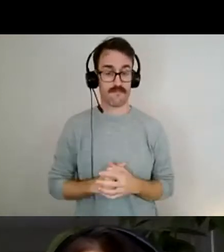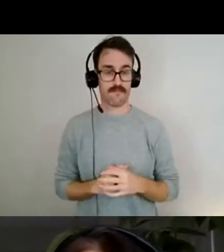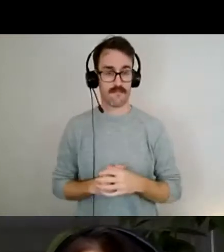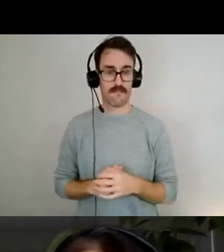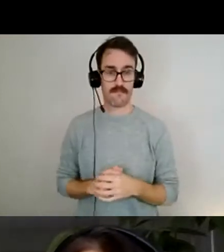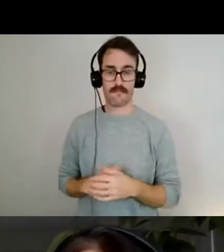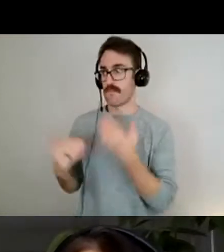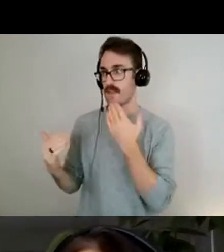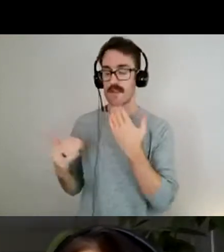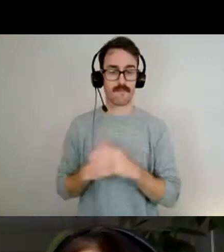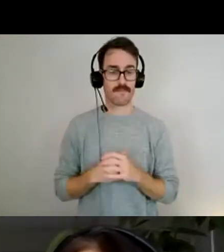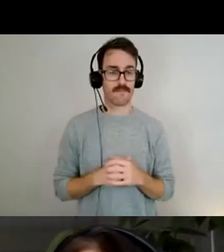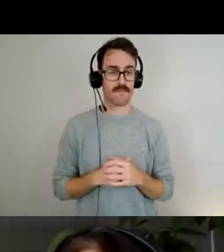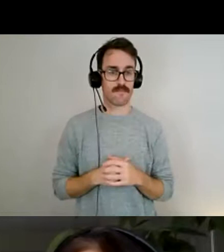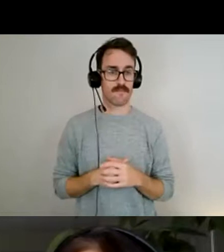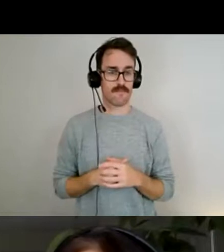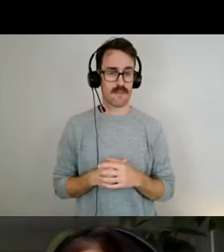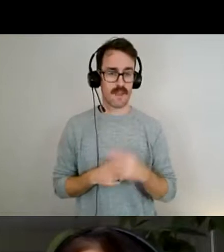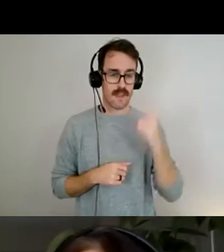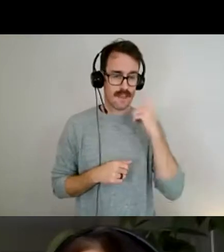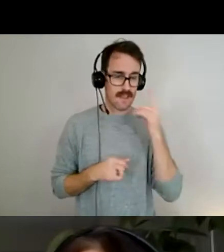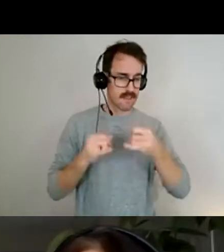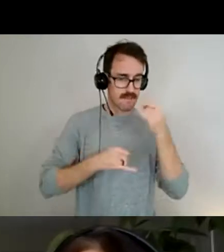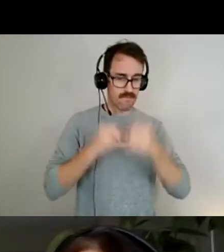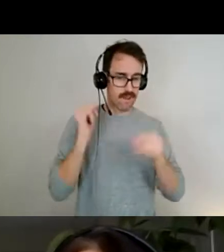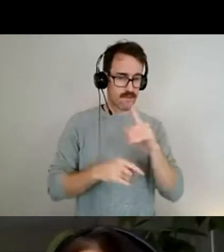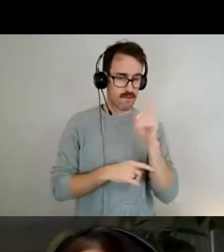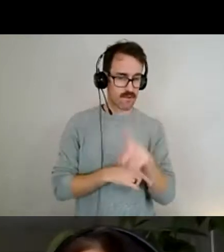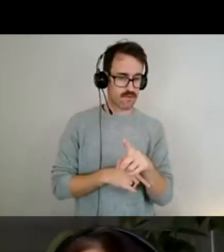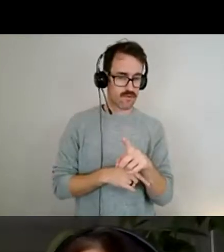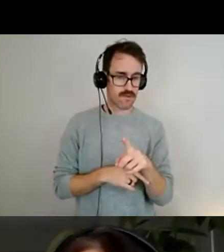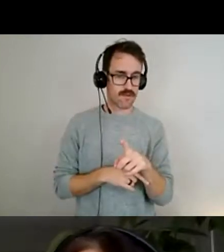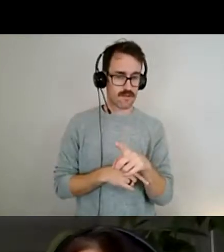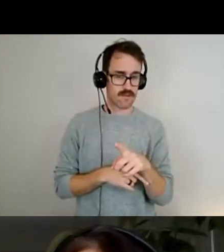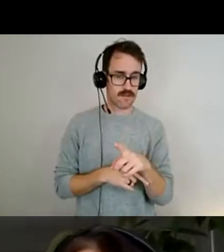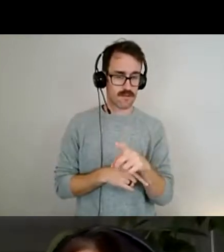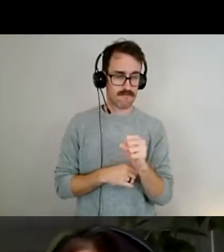Thank you. I think this is the final question. Oh.